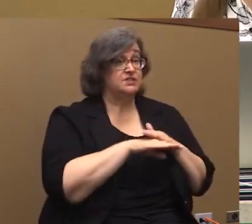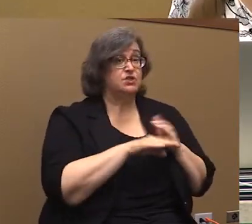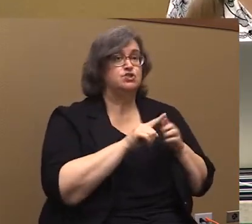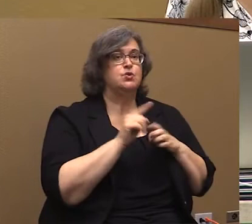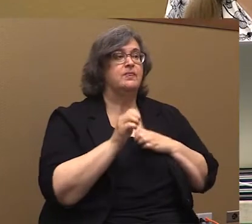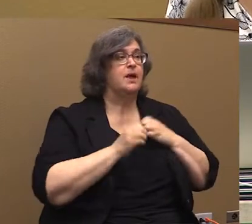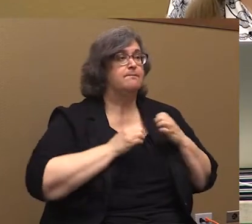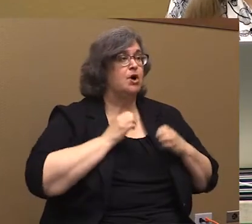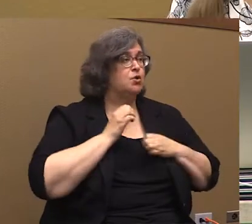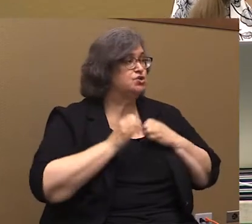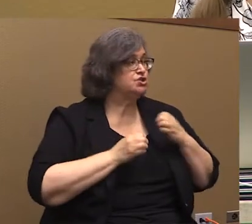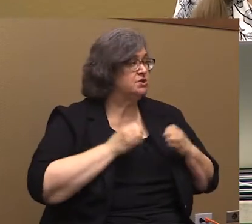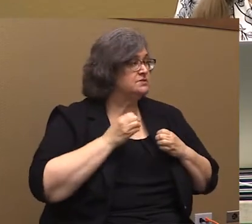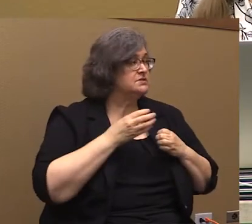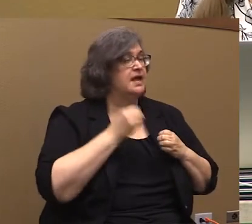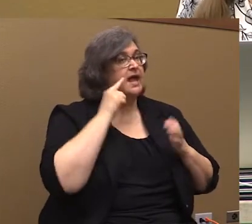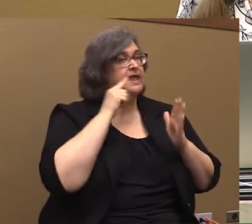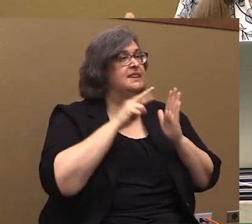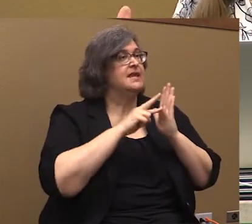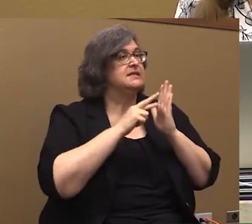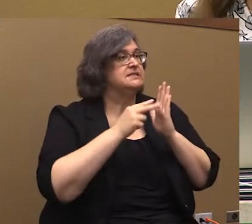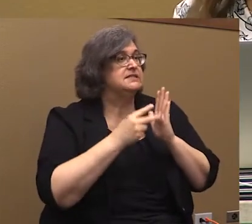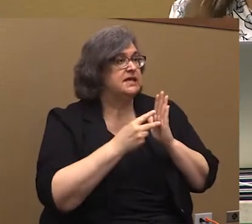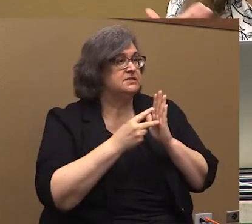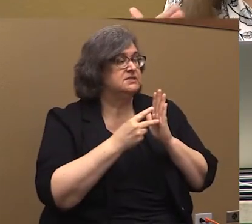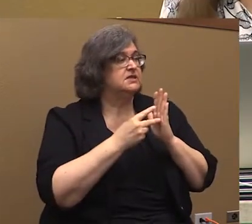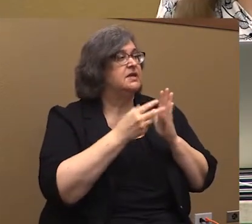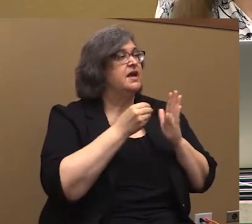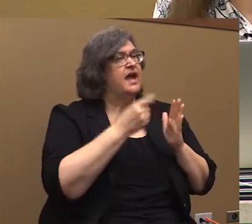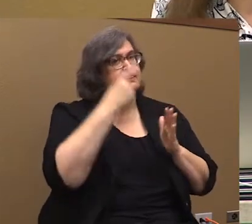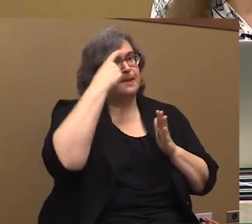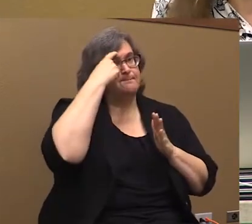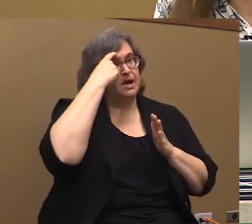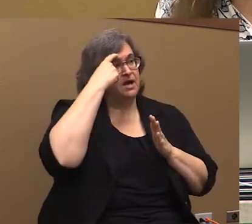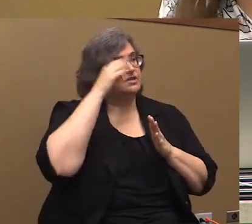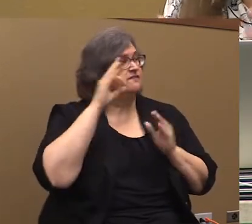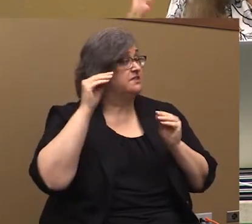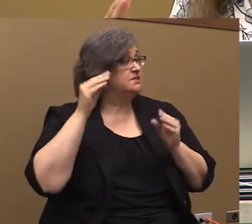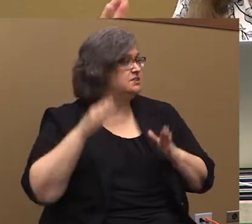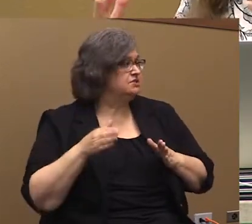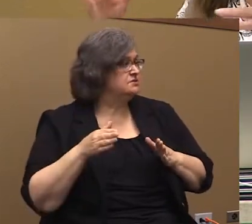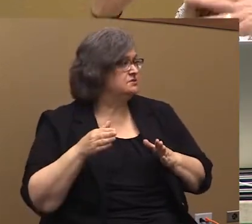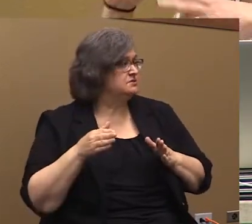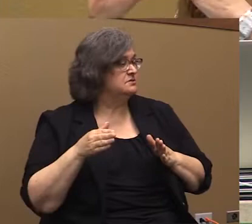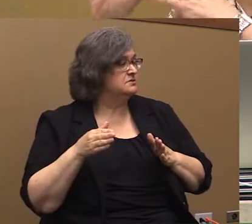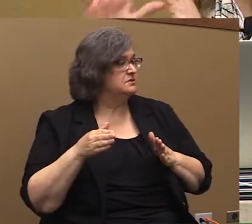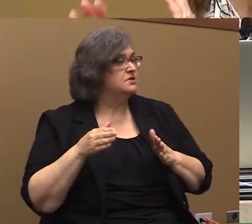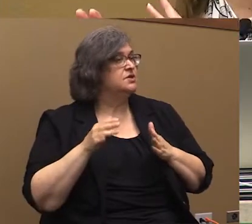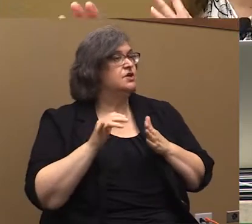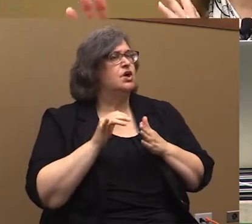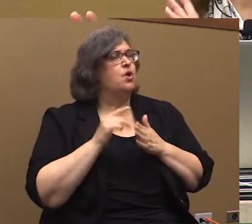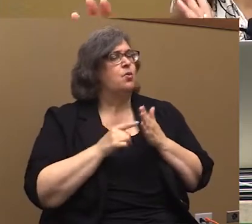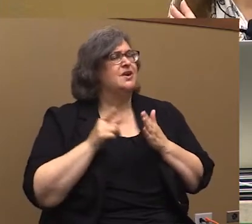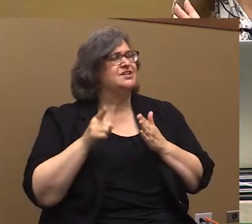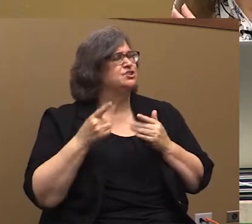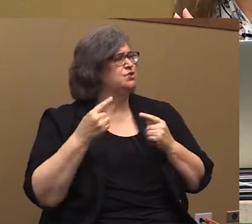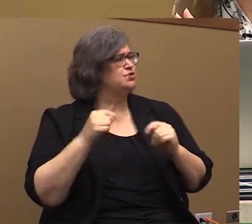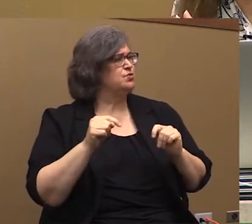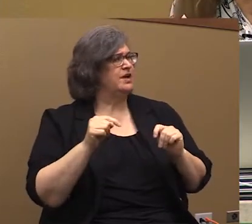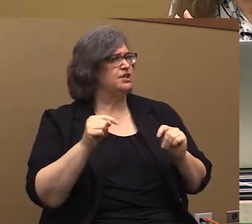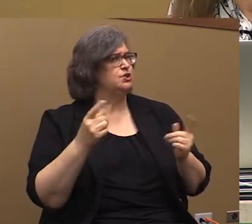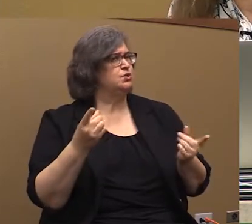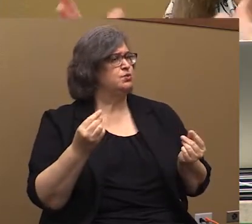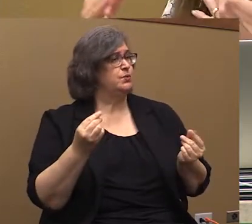having access to the emotions and the intent and the mindset of the